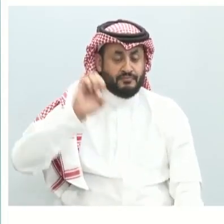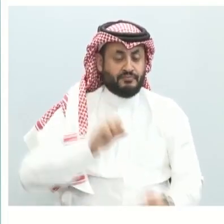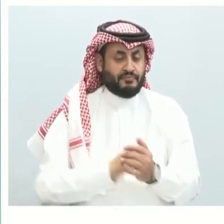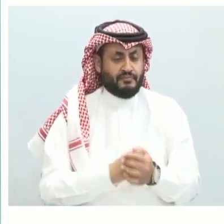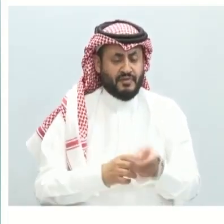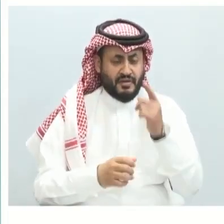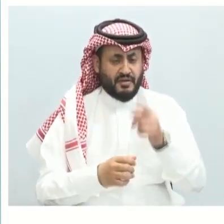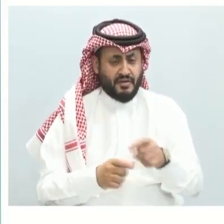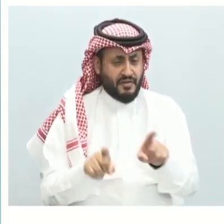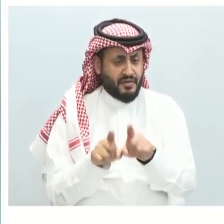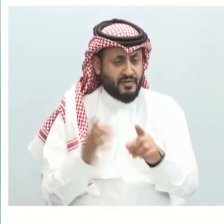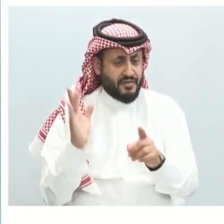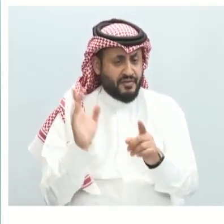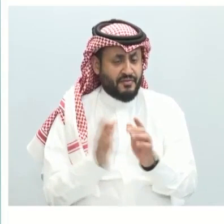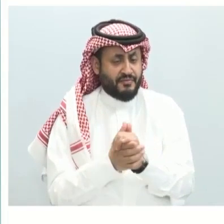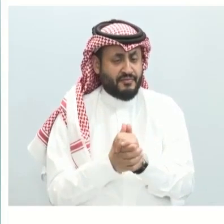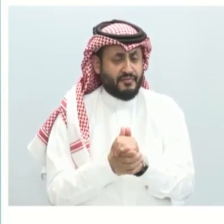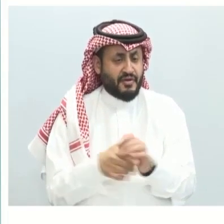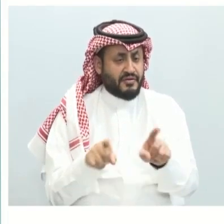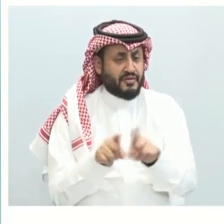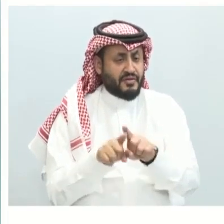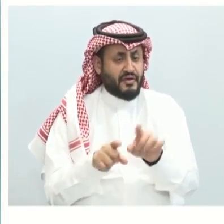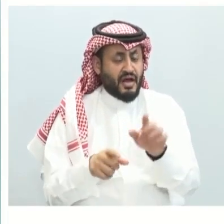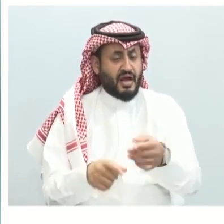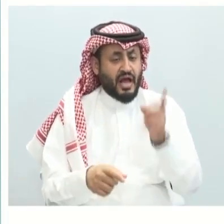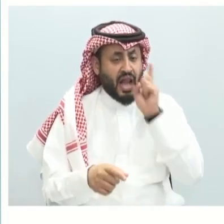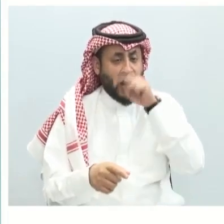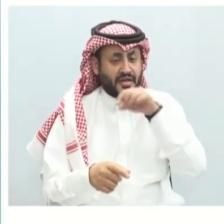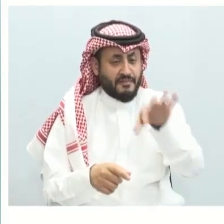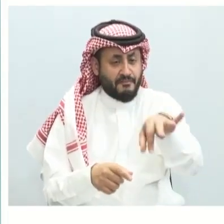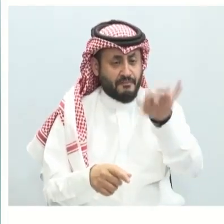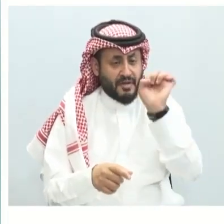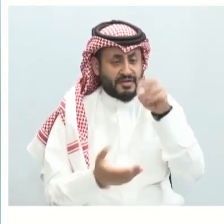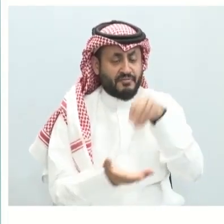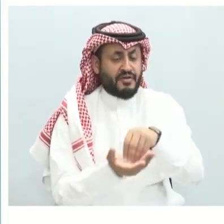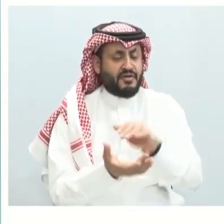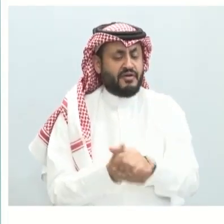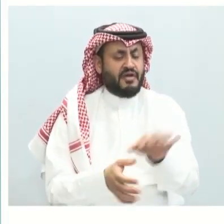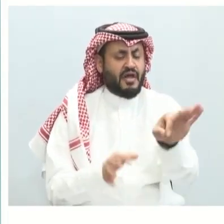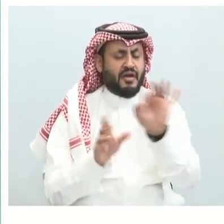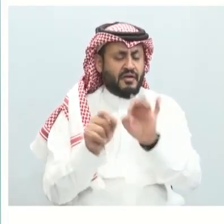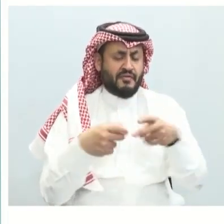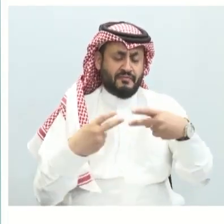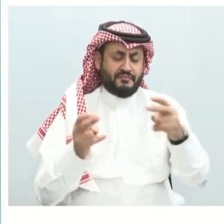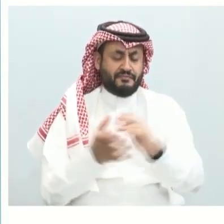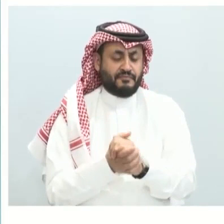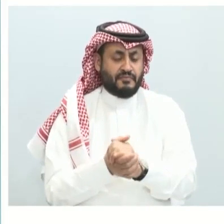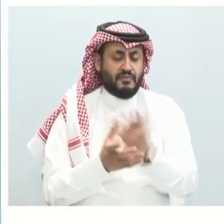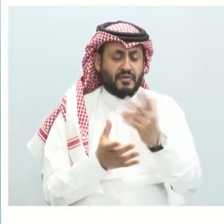He or she can say, I am going to Jordan, or I am going